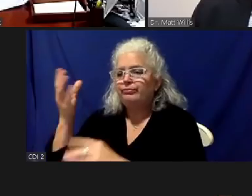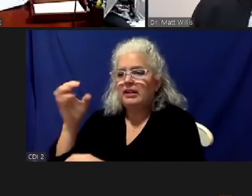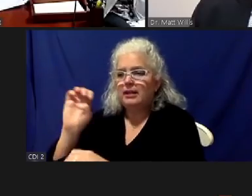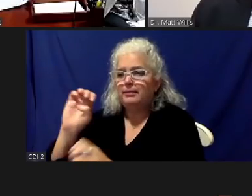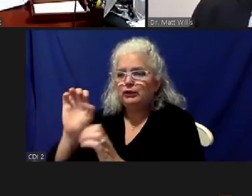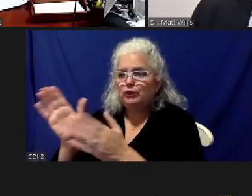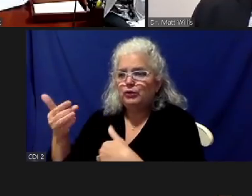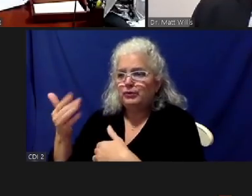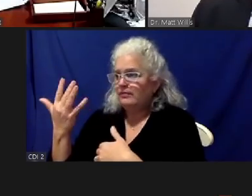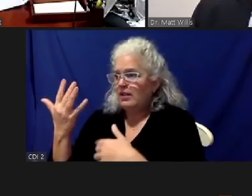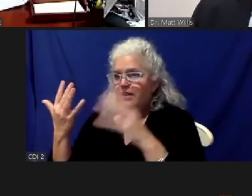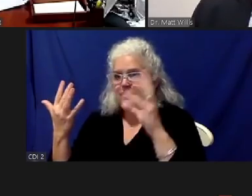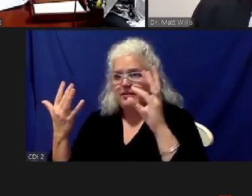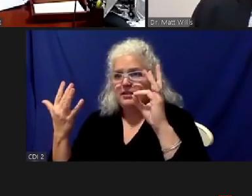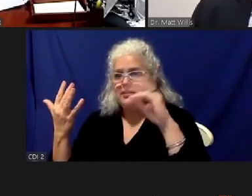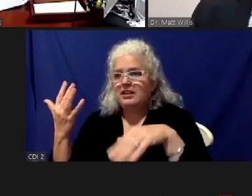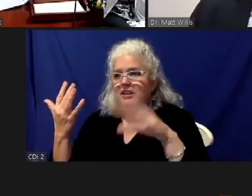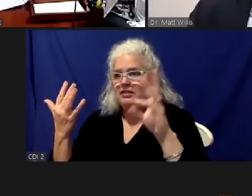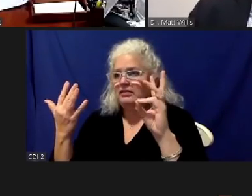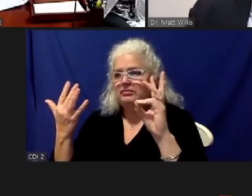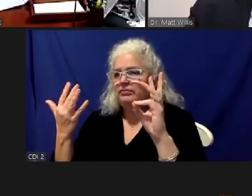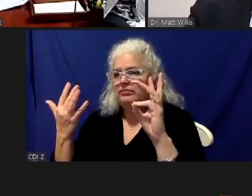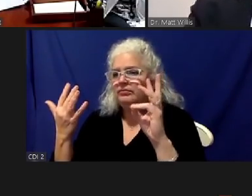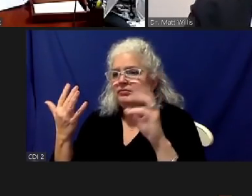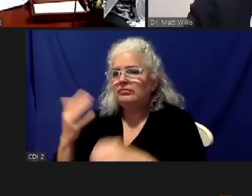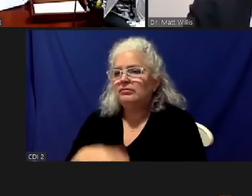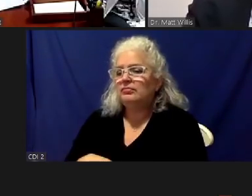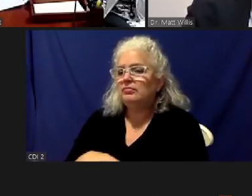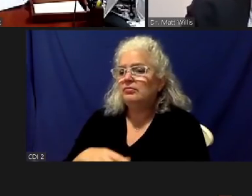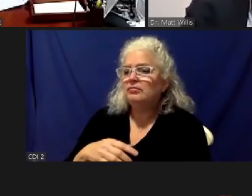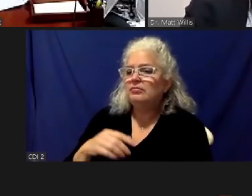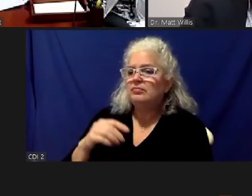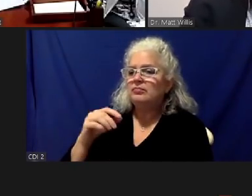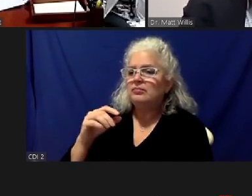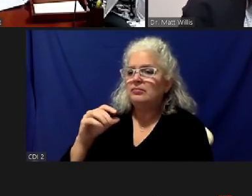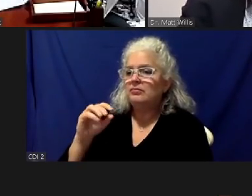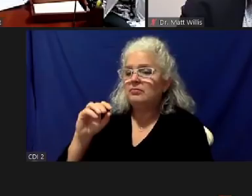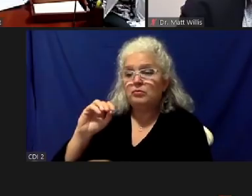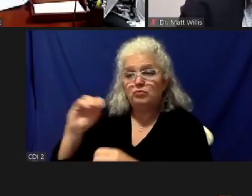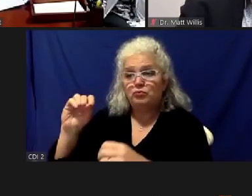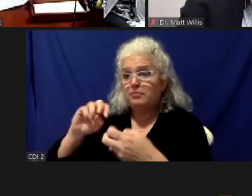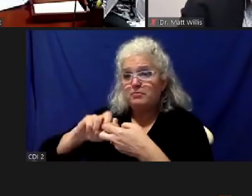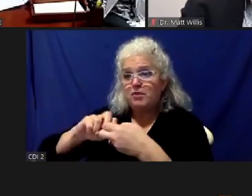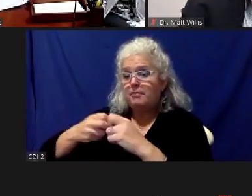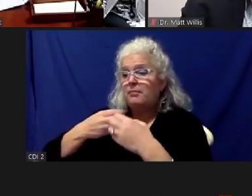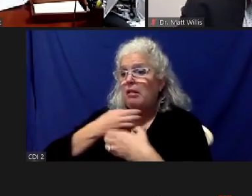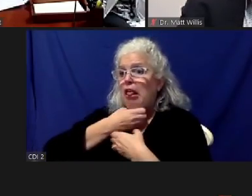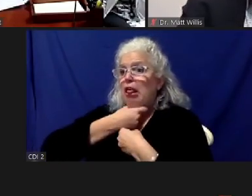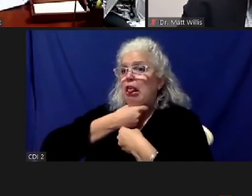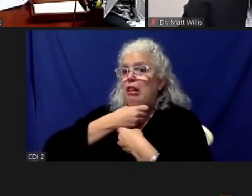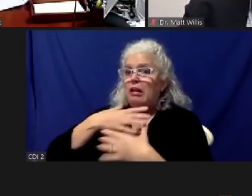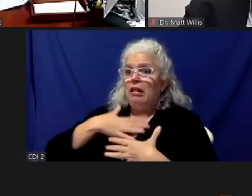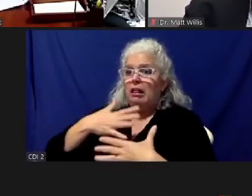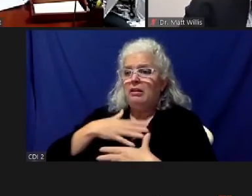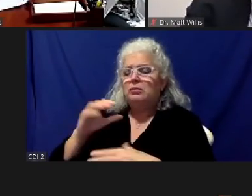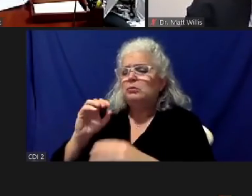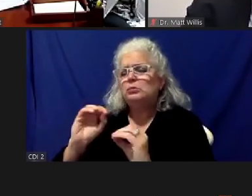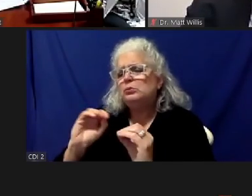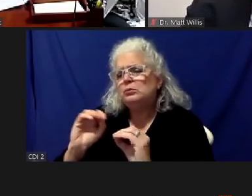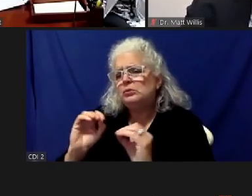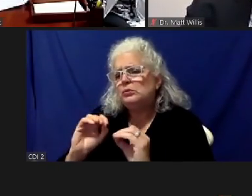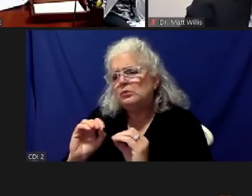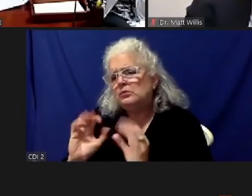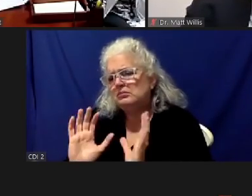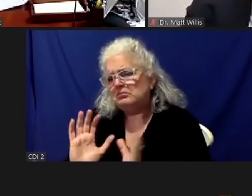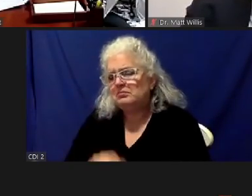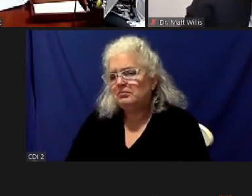And in our questions, it appears we do have a pretty good turnout of Kaiser patients here asking questions. And so